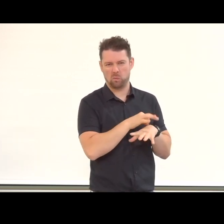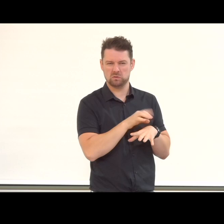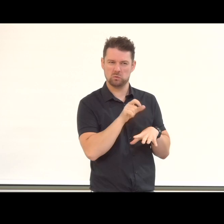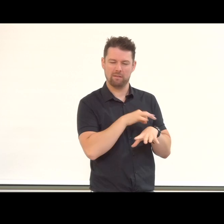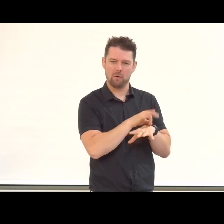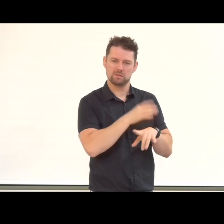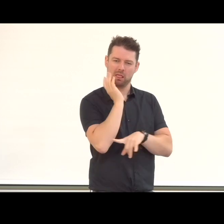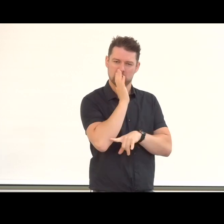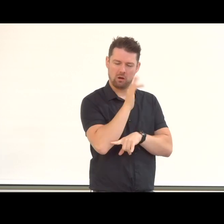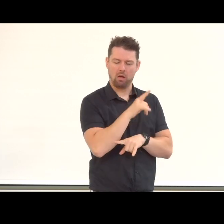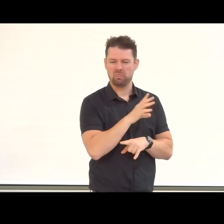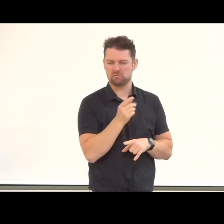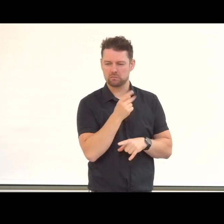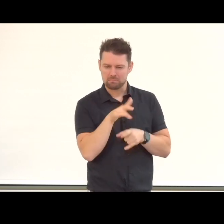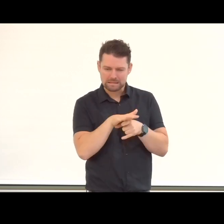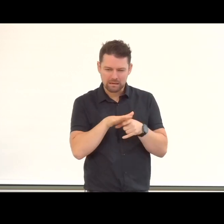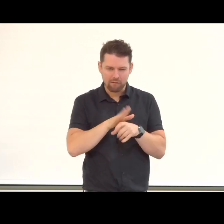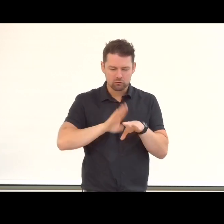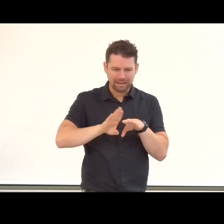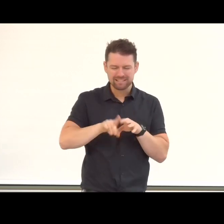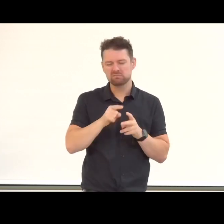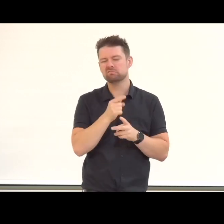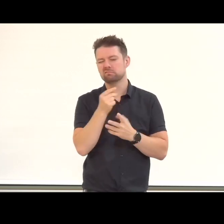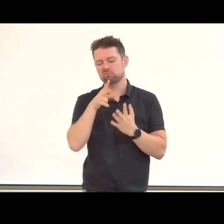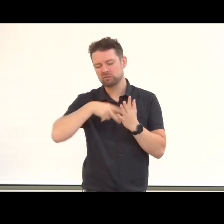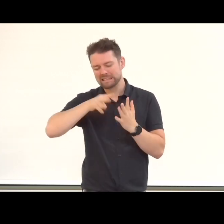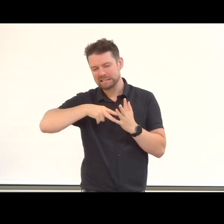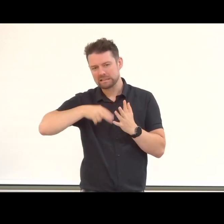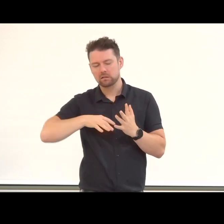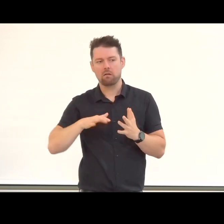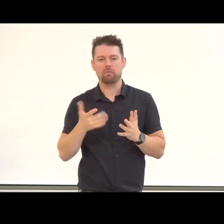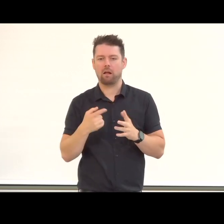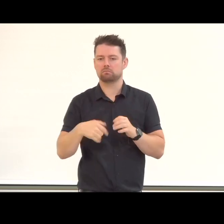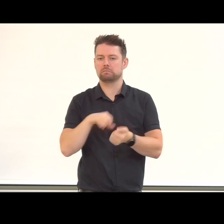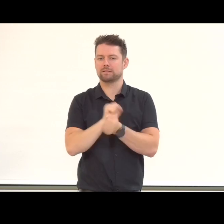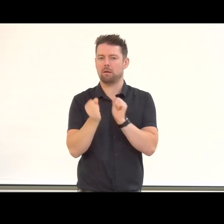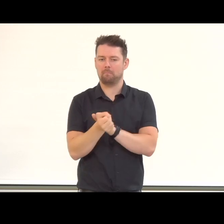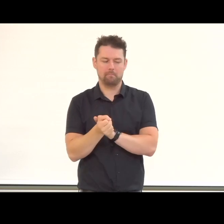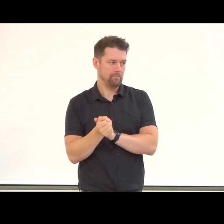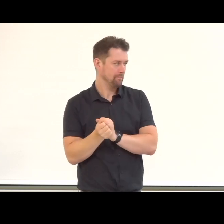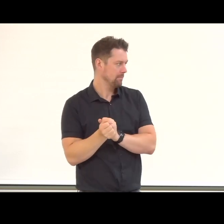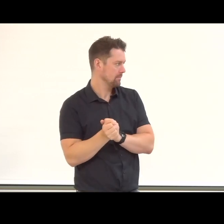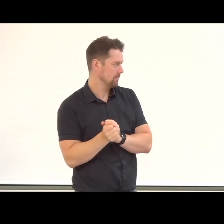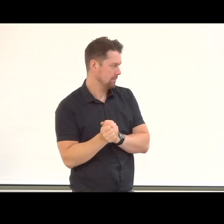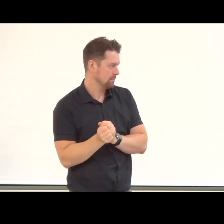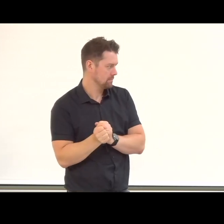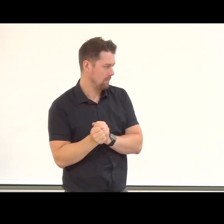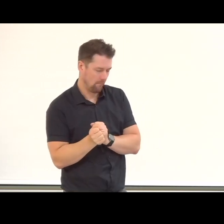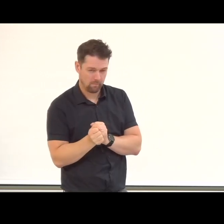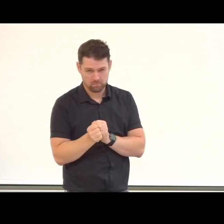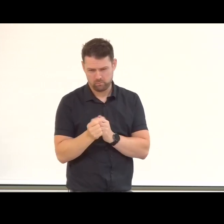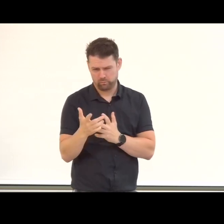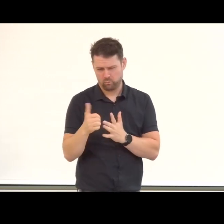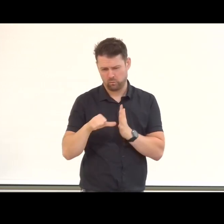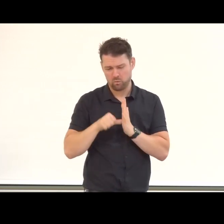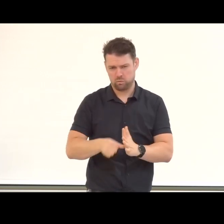plus some scenario training, plus some reading, plus an exam that is quite sophisticated. Like it takes hours to